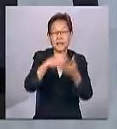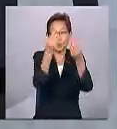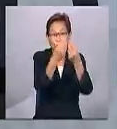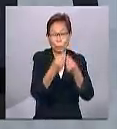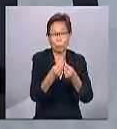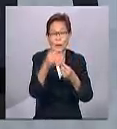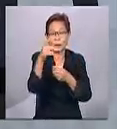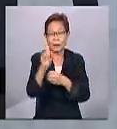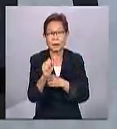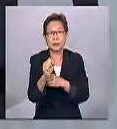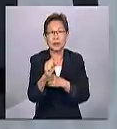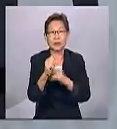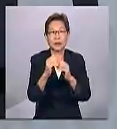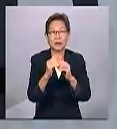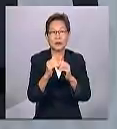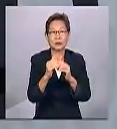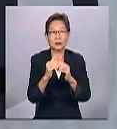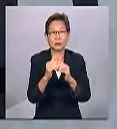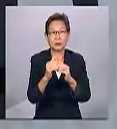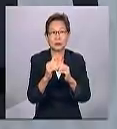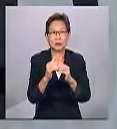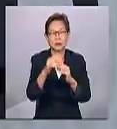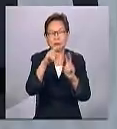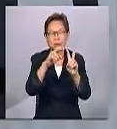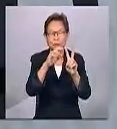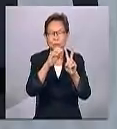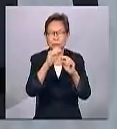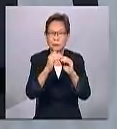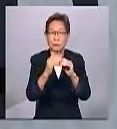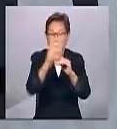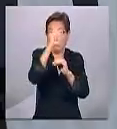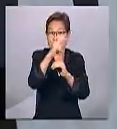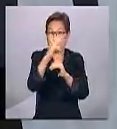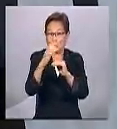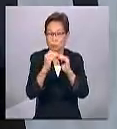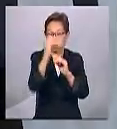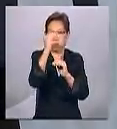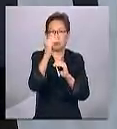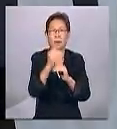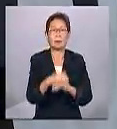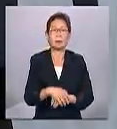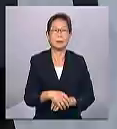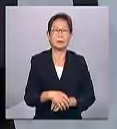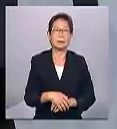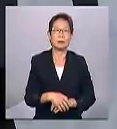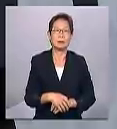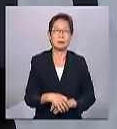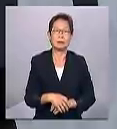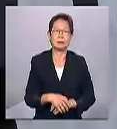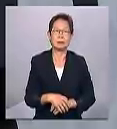above 200. Mm-hmm. I think this is the third time we have 200 and above. Is this what you talk about, beating of cases,